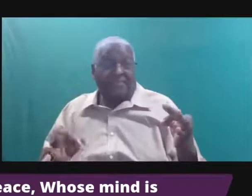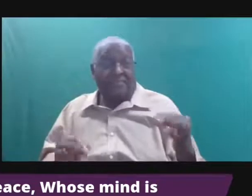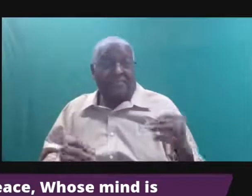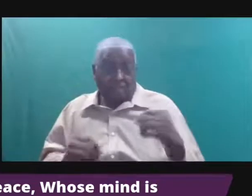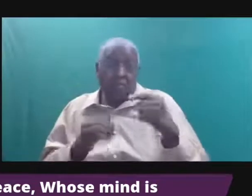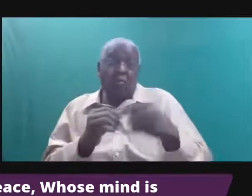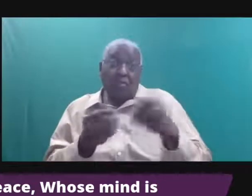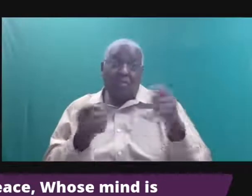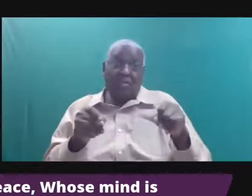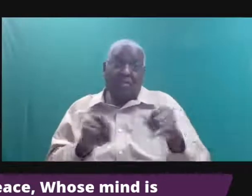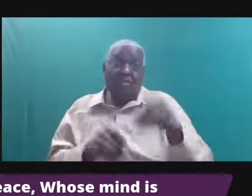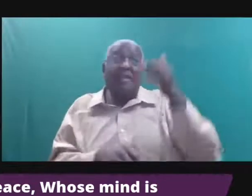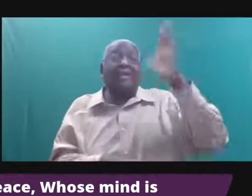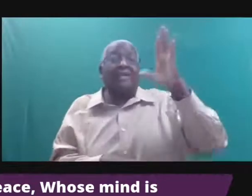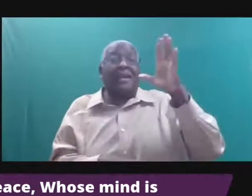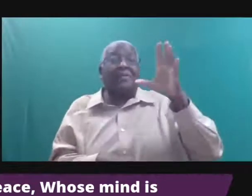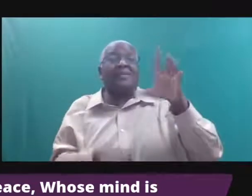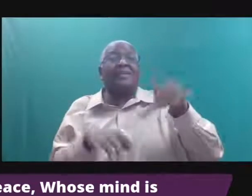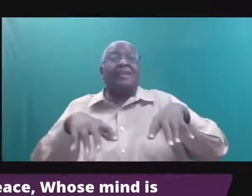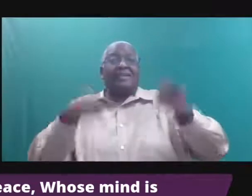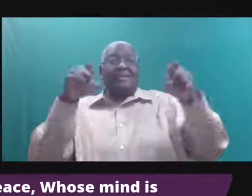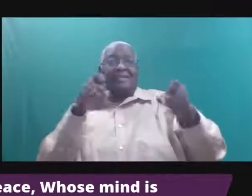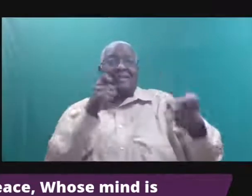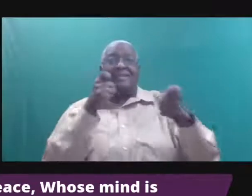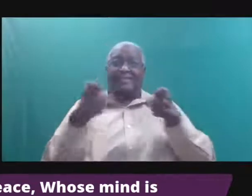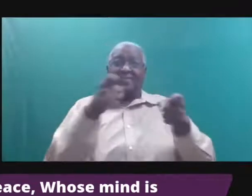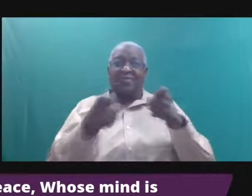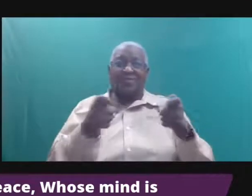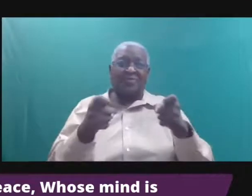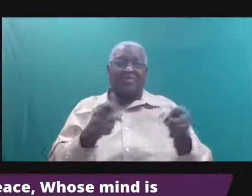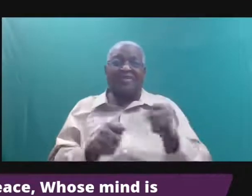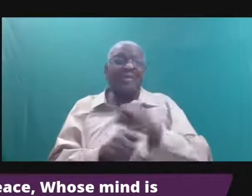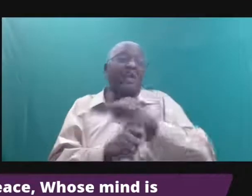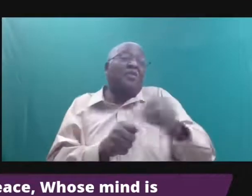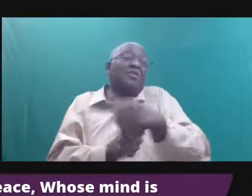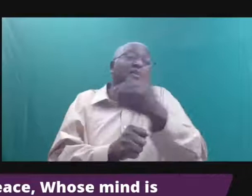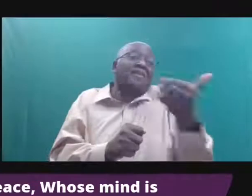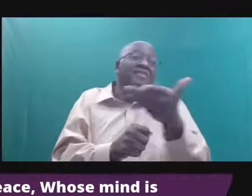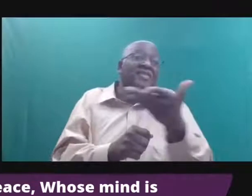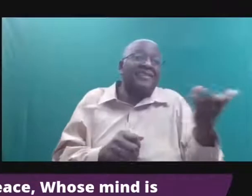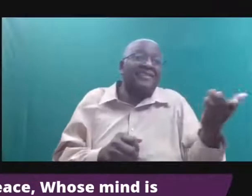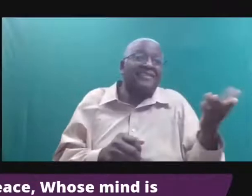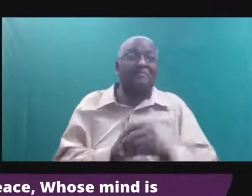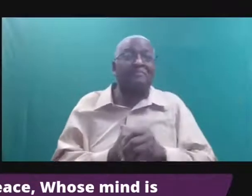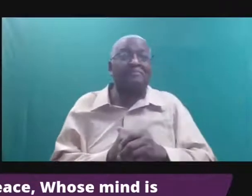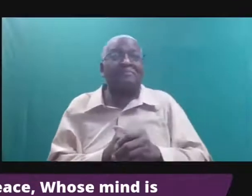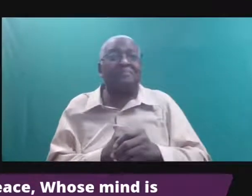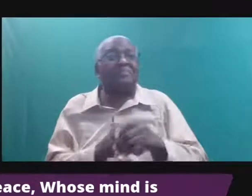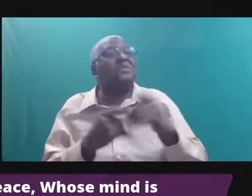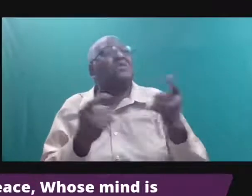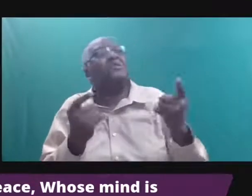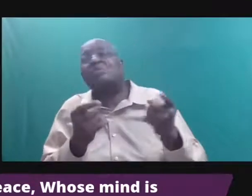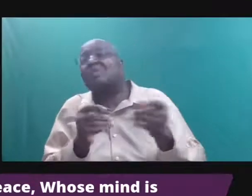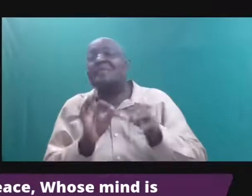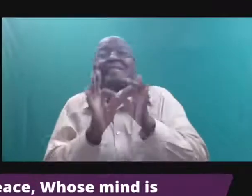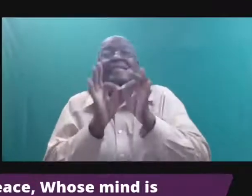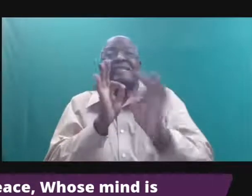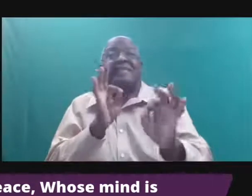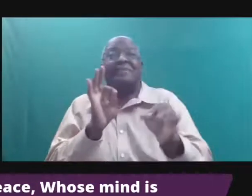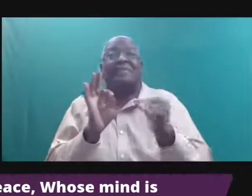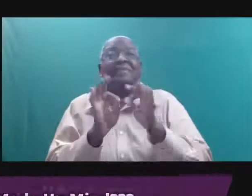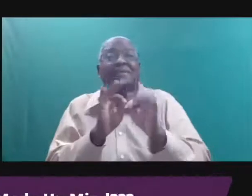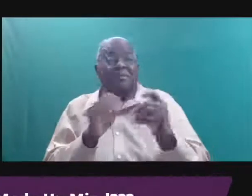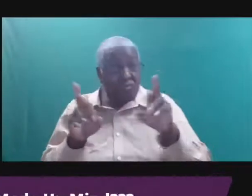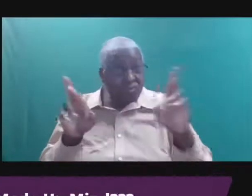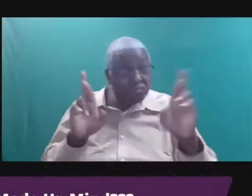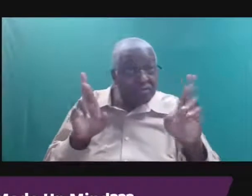up, God will handle everything else. So the question we're going to wrestle with simply real fast is simply this. You